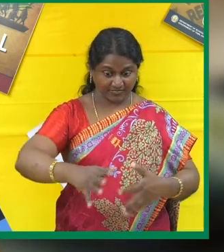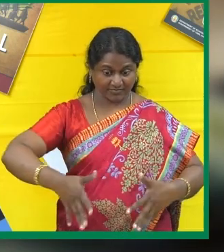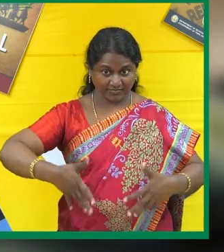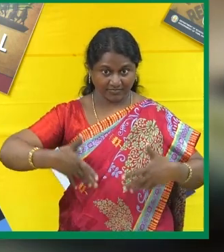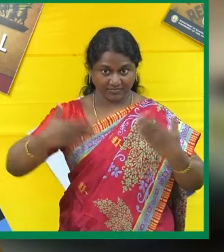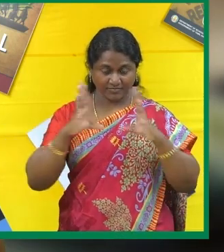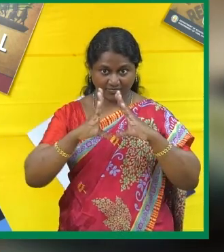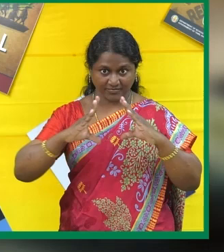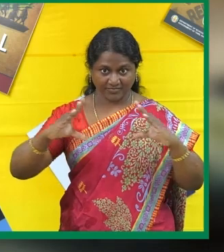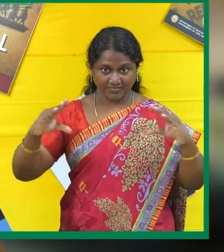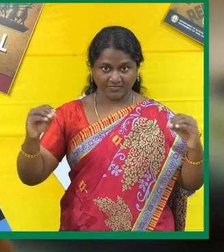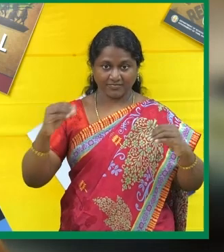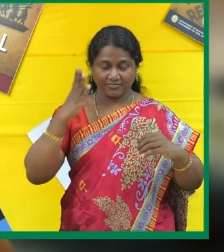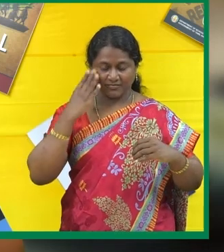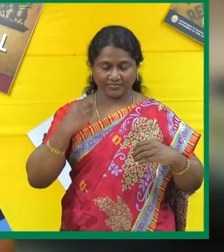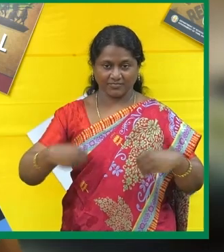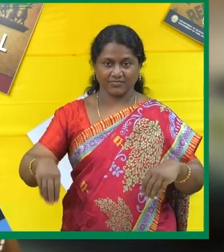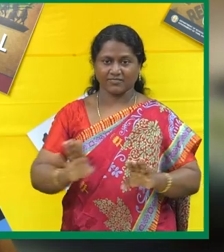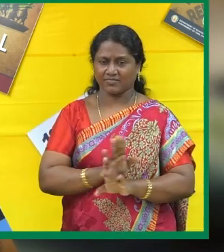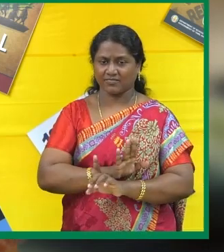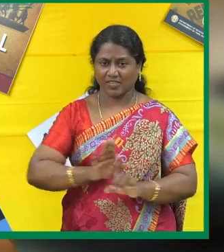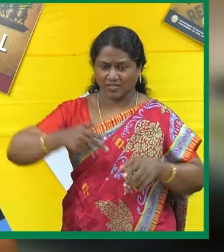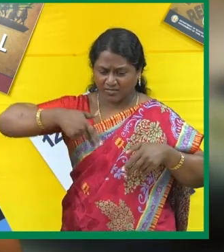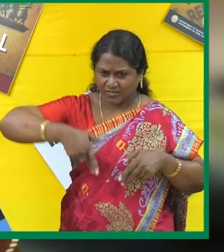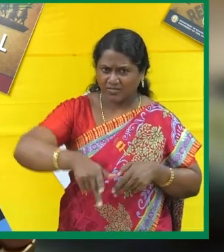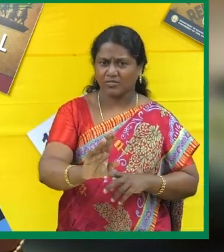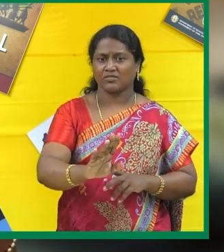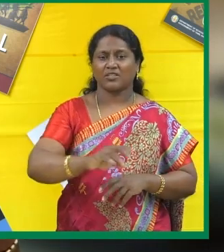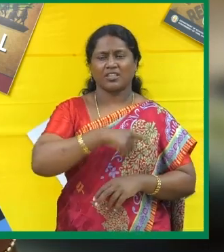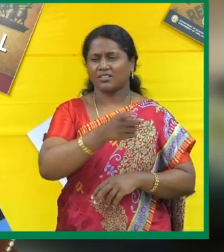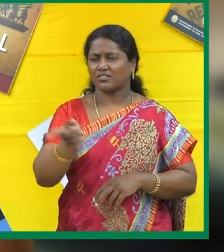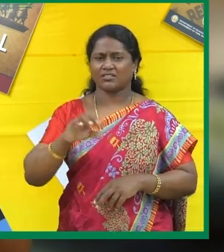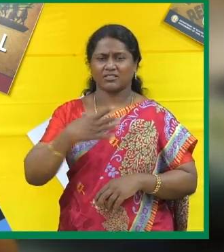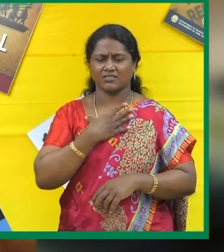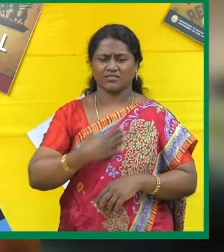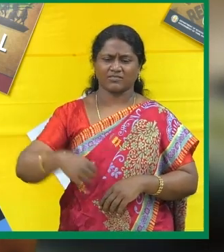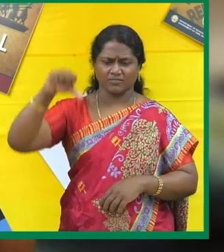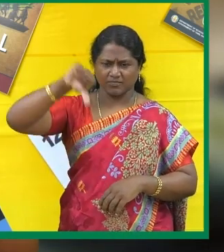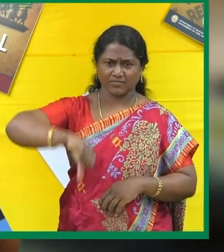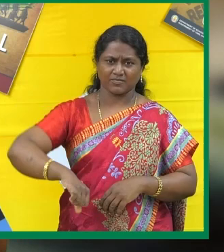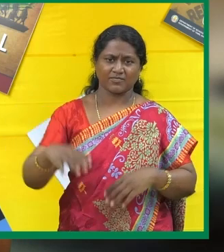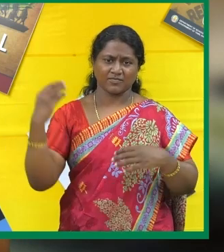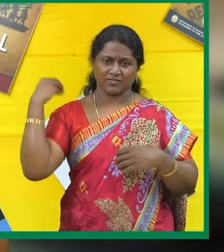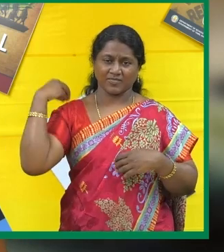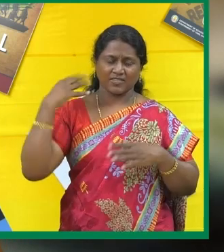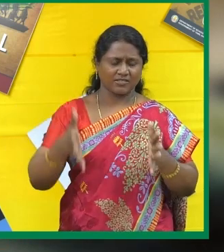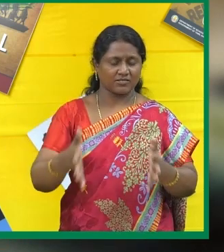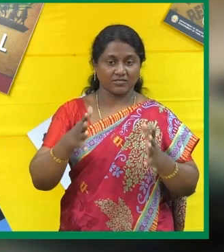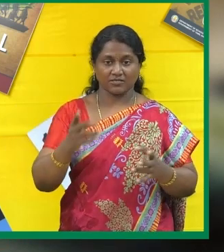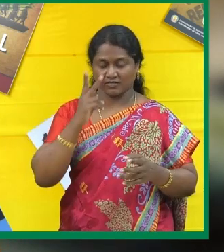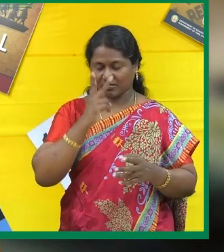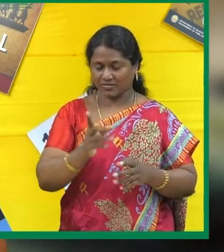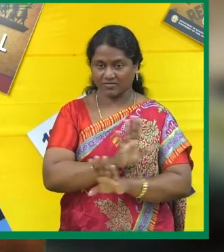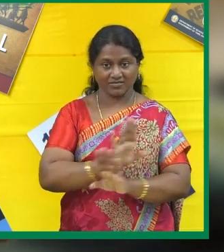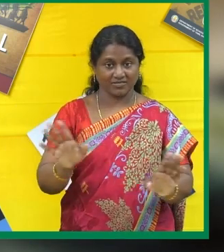problems, troubles, depression, sadness, anything. Nothing will spoil you. With hope, if you move forward, you can achieve